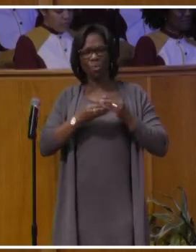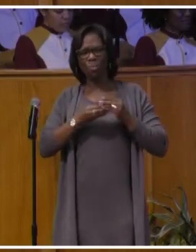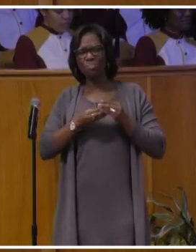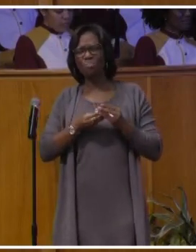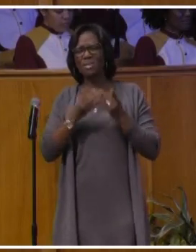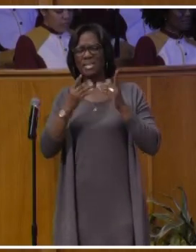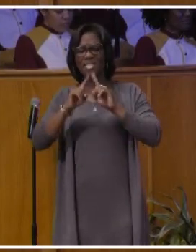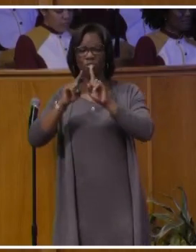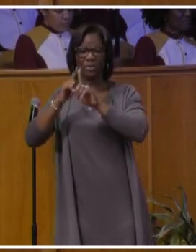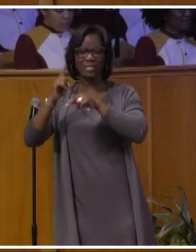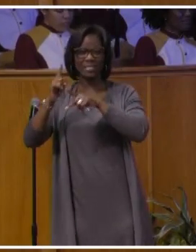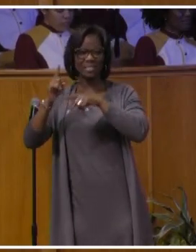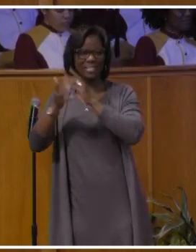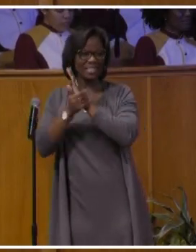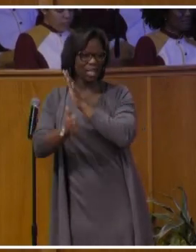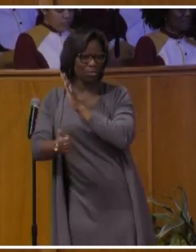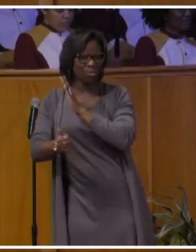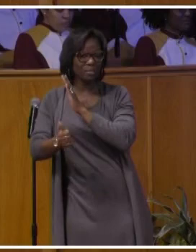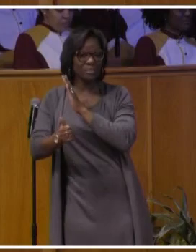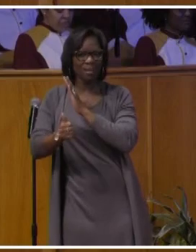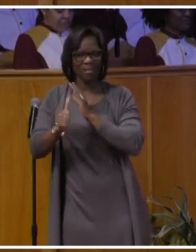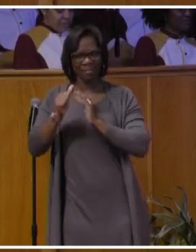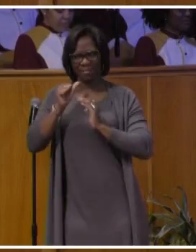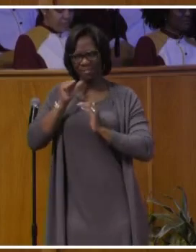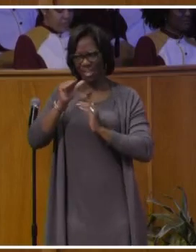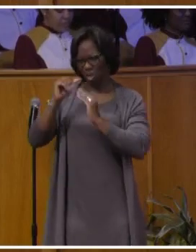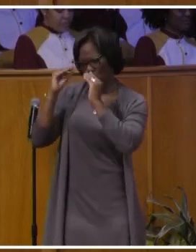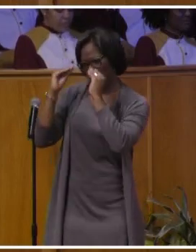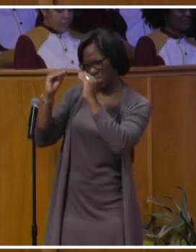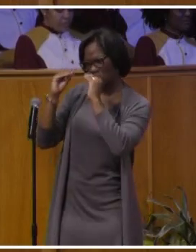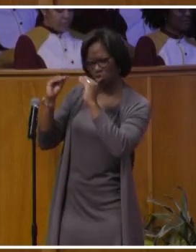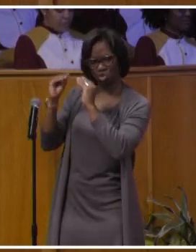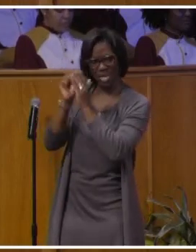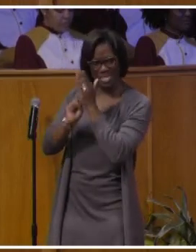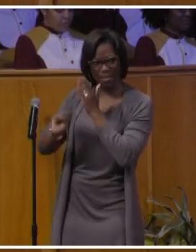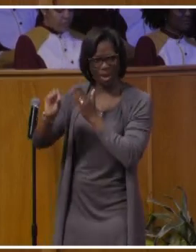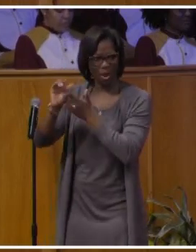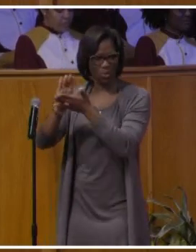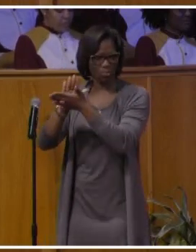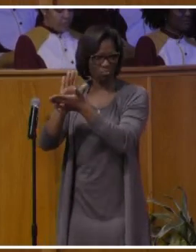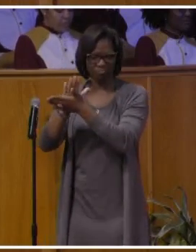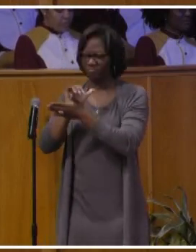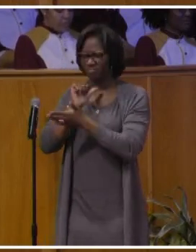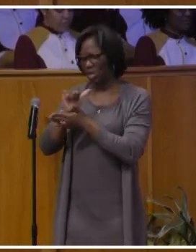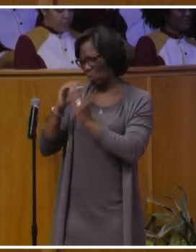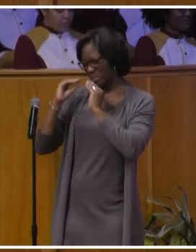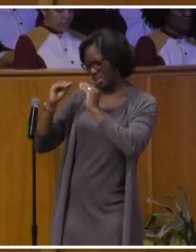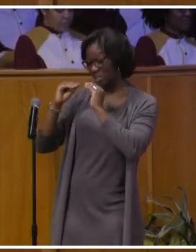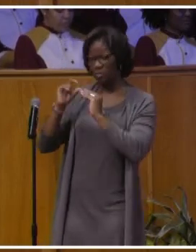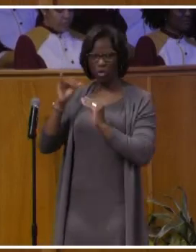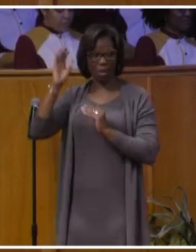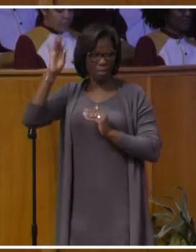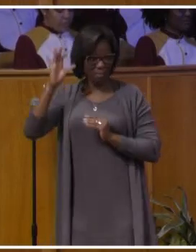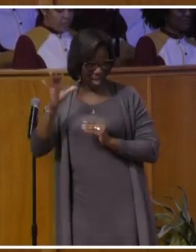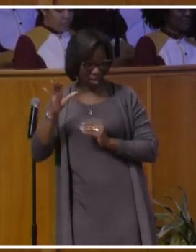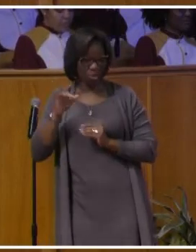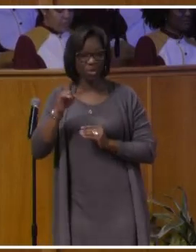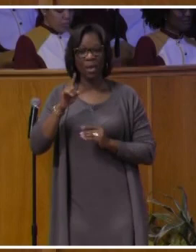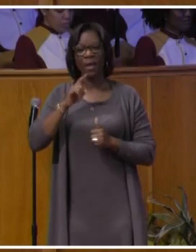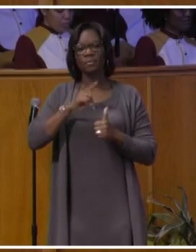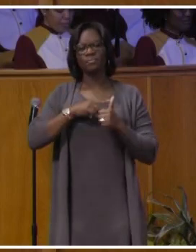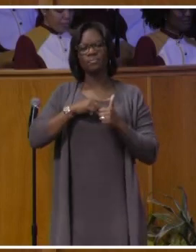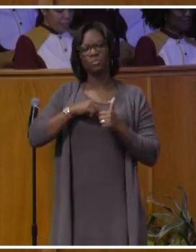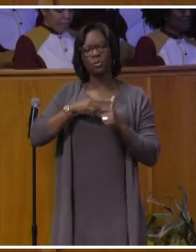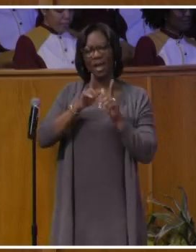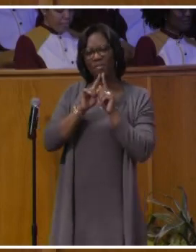of skills they don't teach you in seminary. Now, if you're going to pastor, you got to know